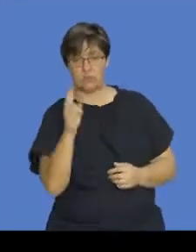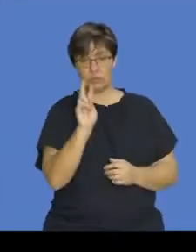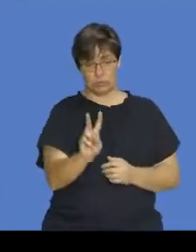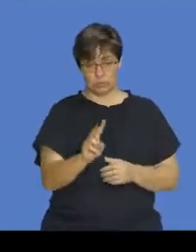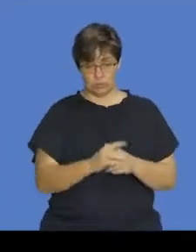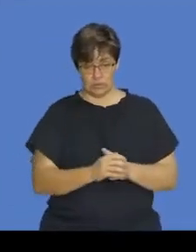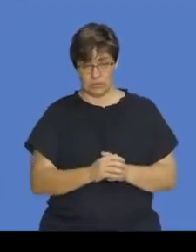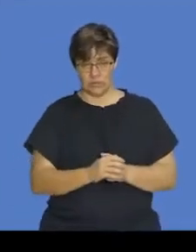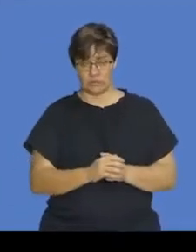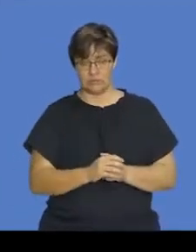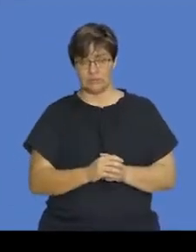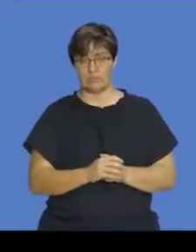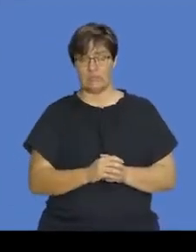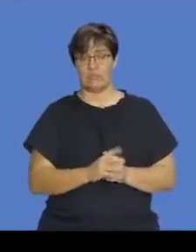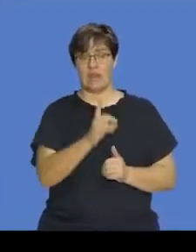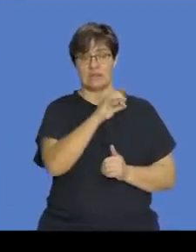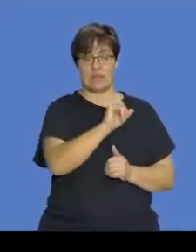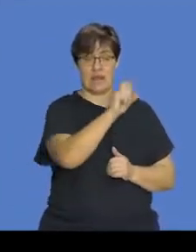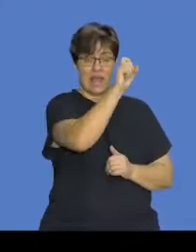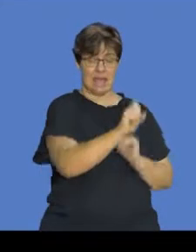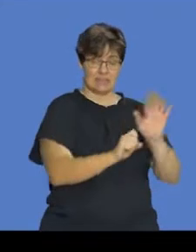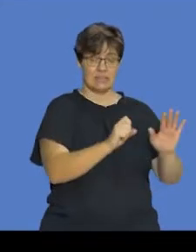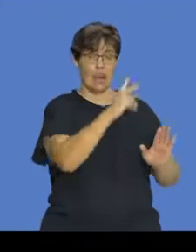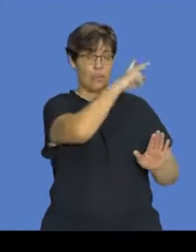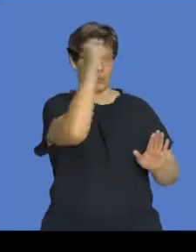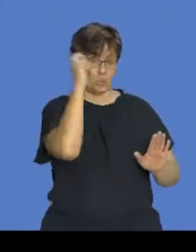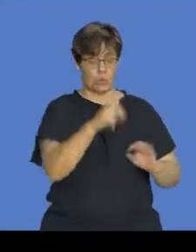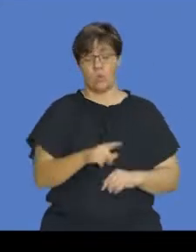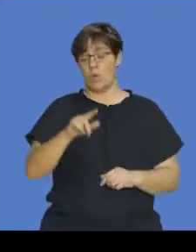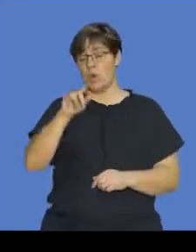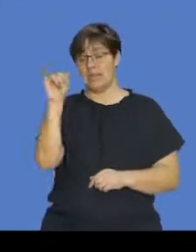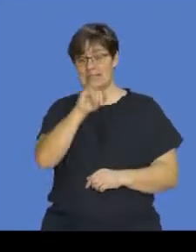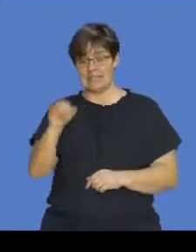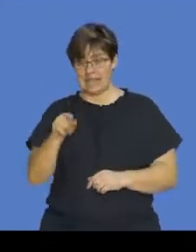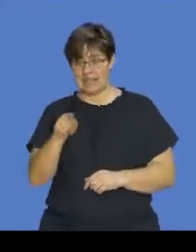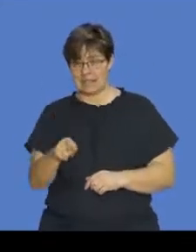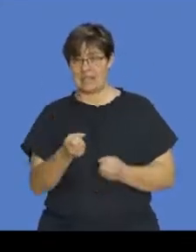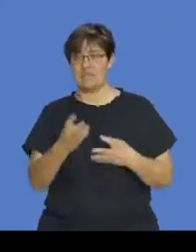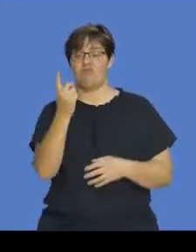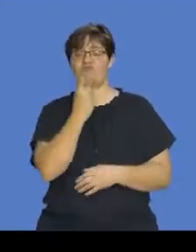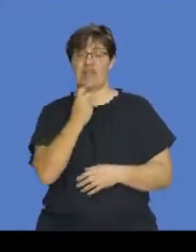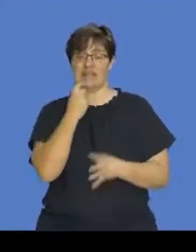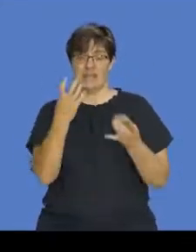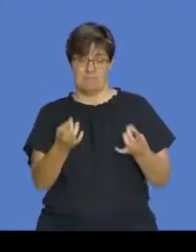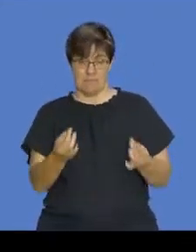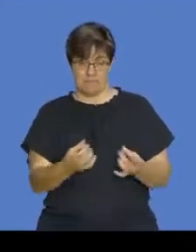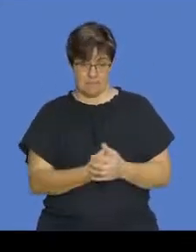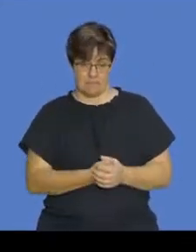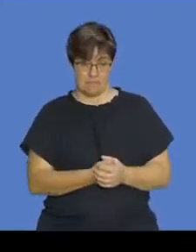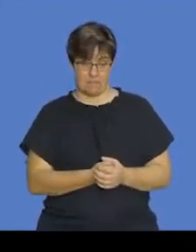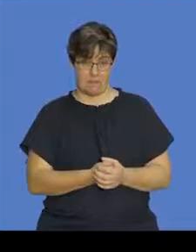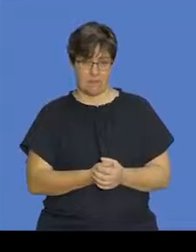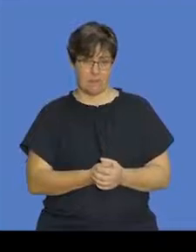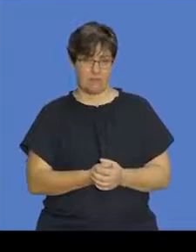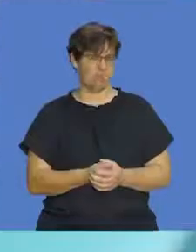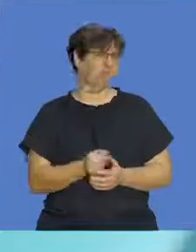and a die X will produce blue numbers, and die Z will produce red numbers. So let's